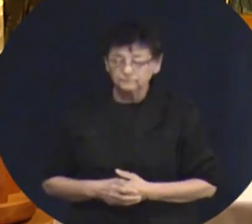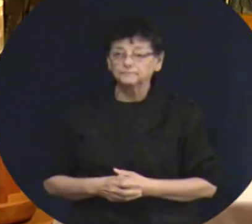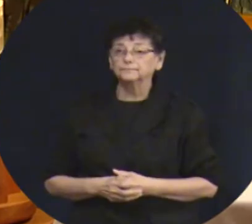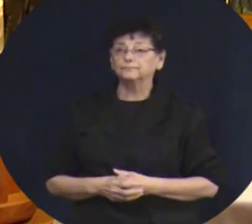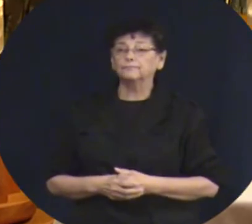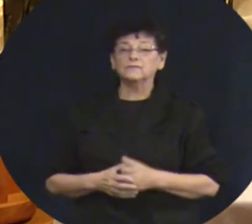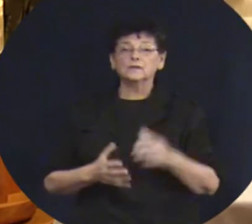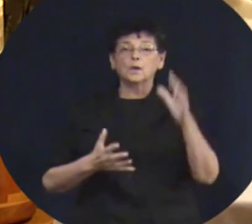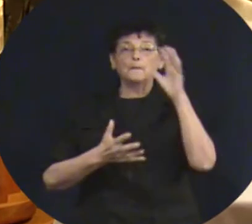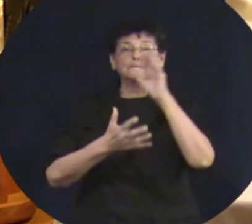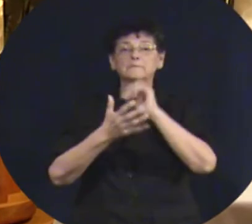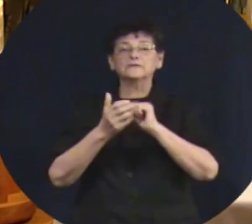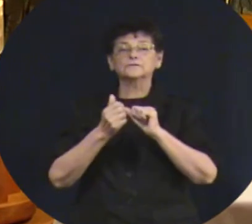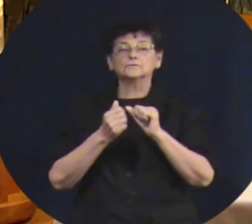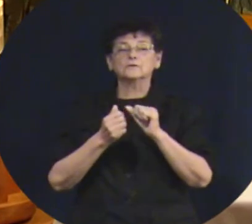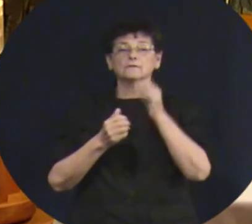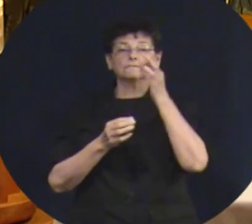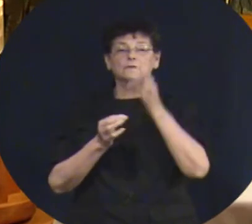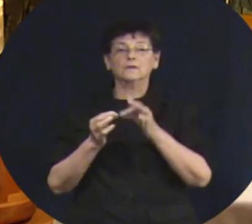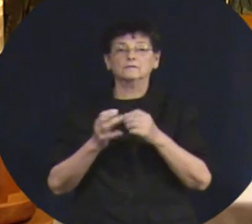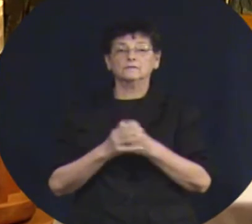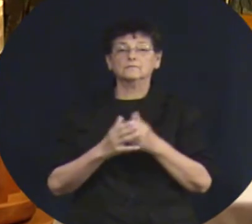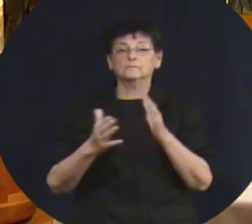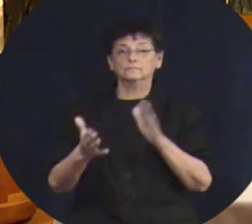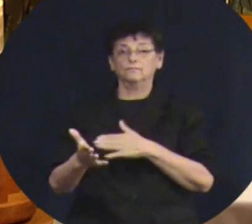The mystery of faith.